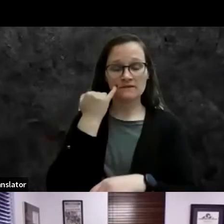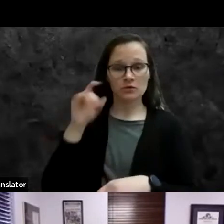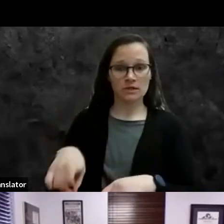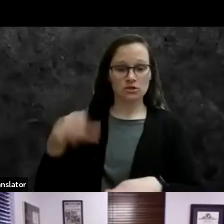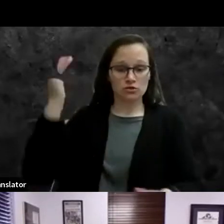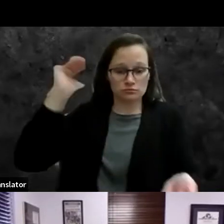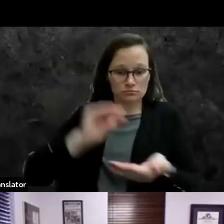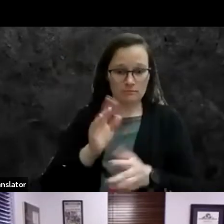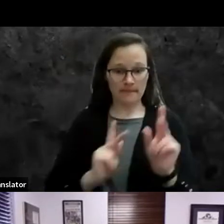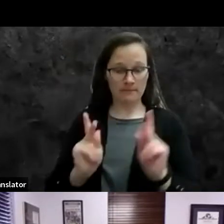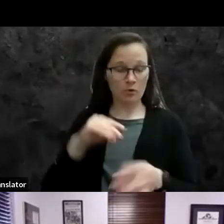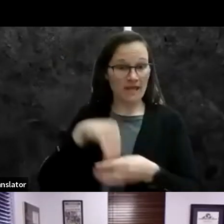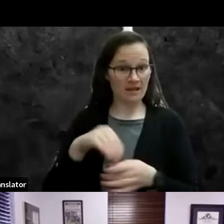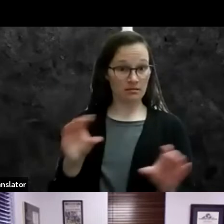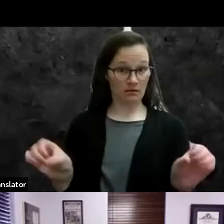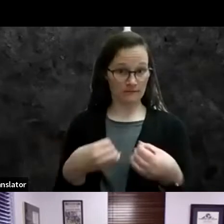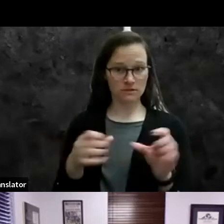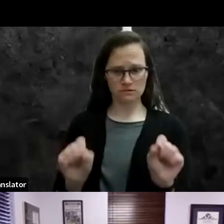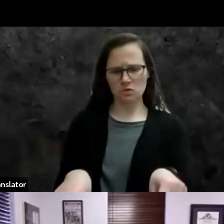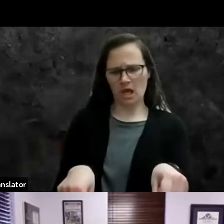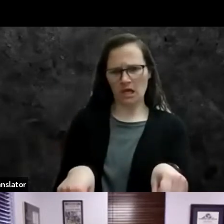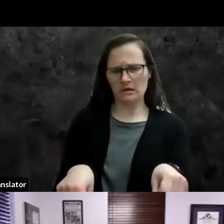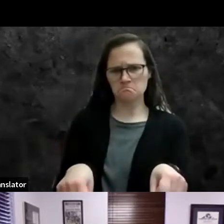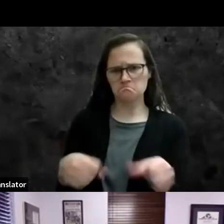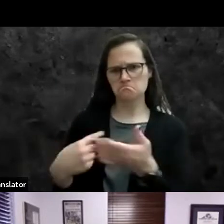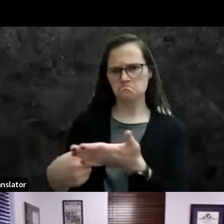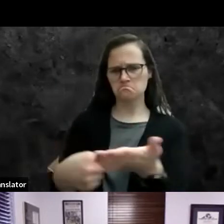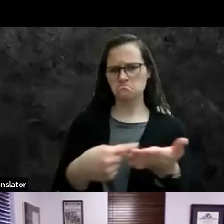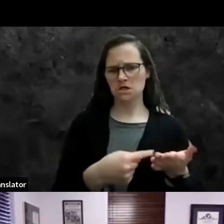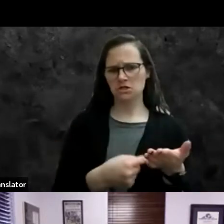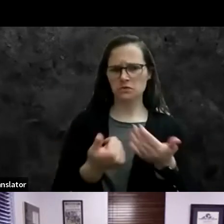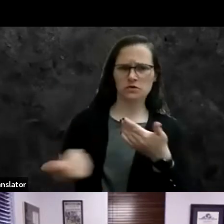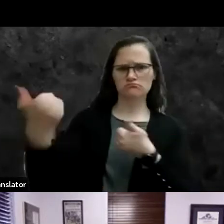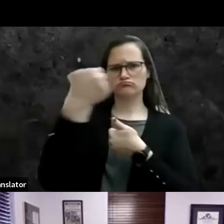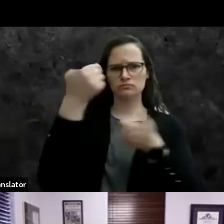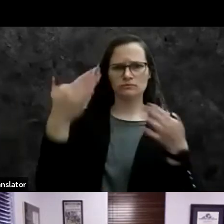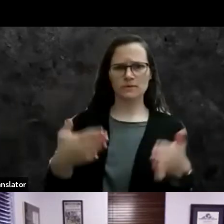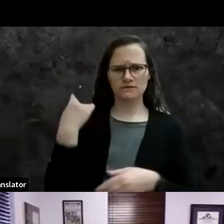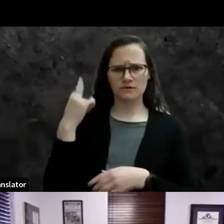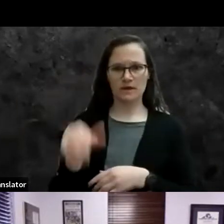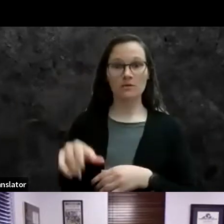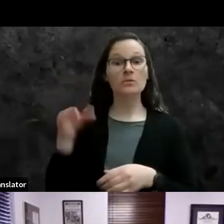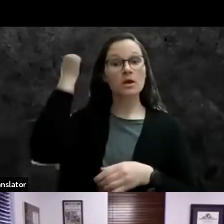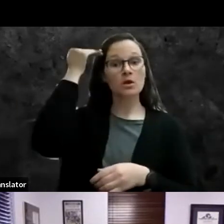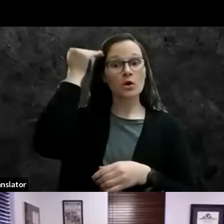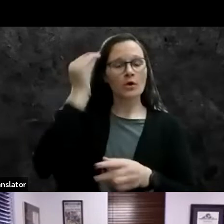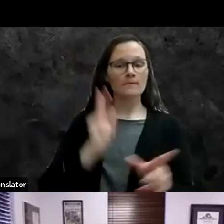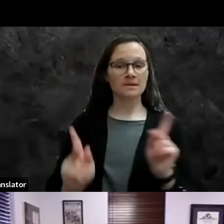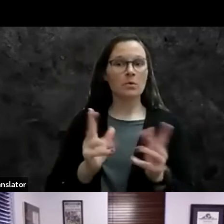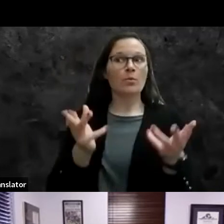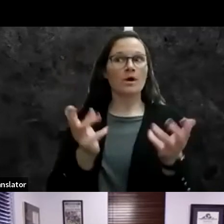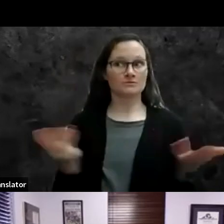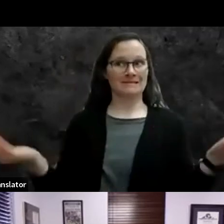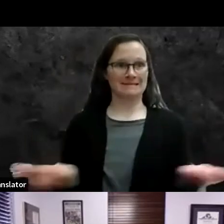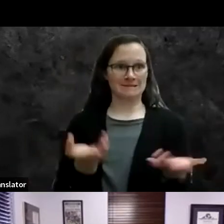then you might want to talk to your supervisors about that. We really know that people want to be, at least at some level, back